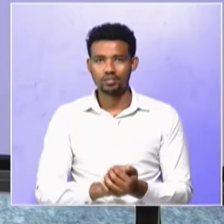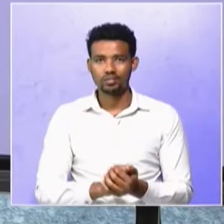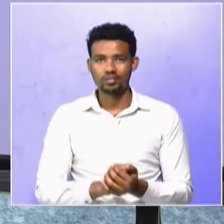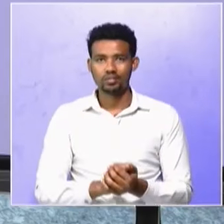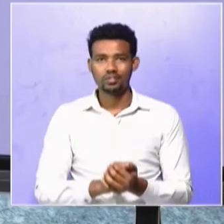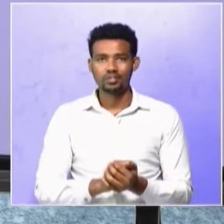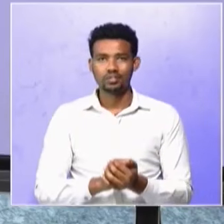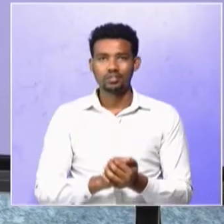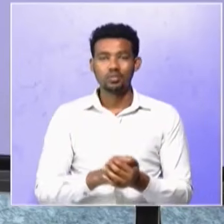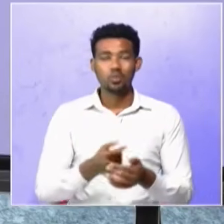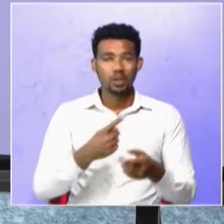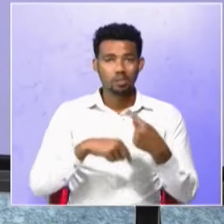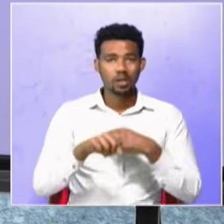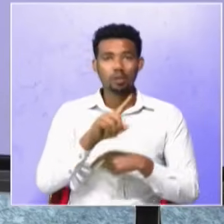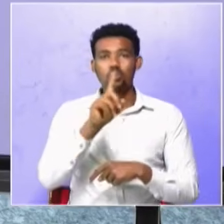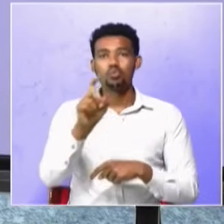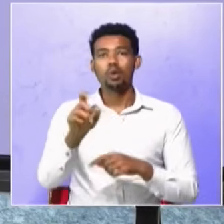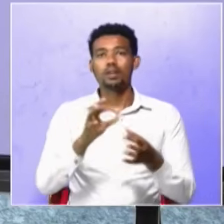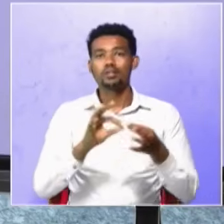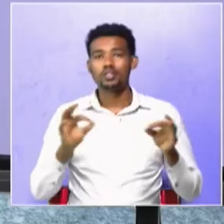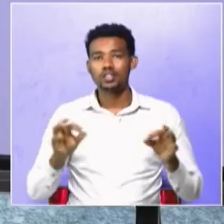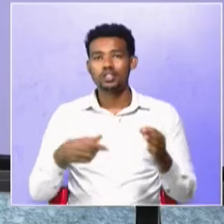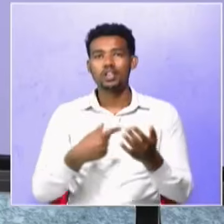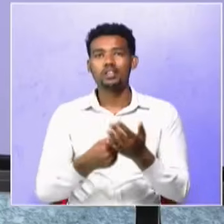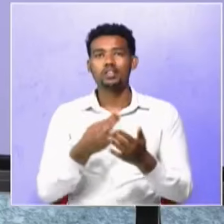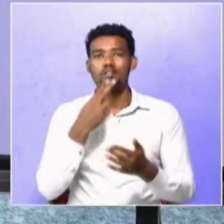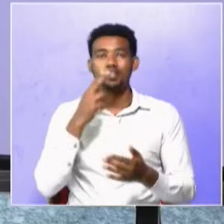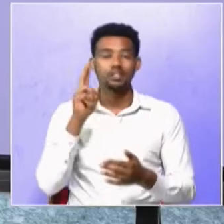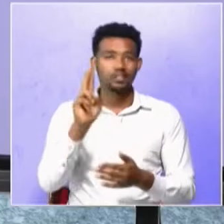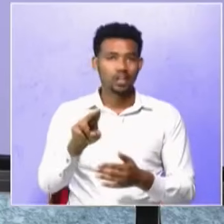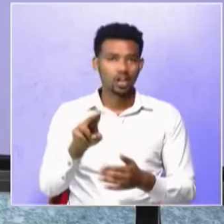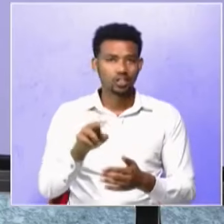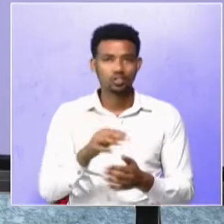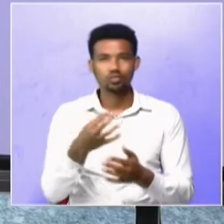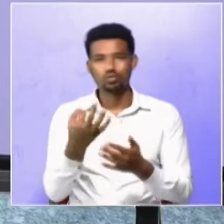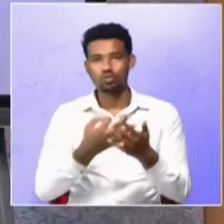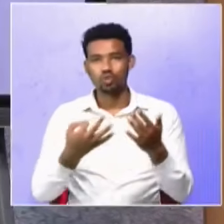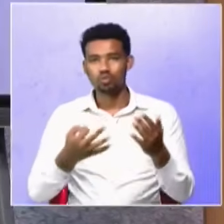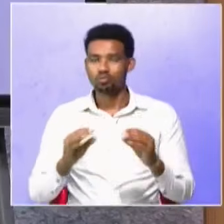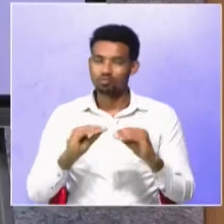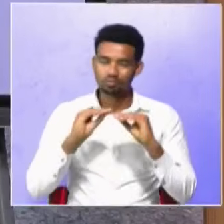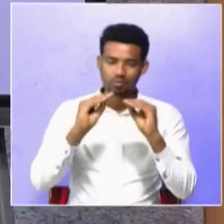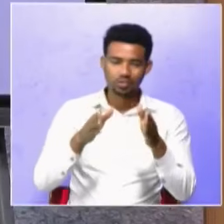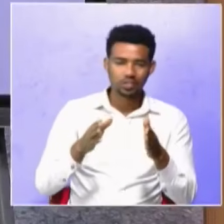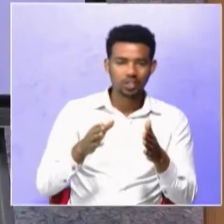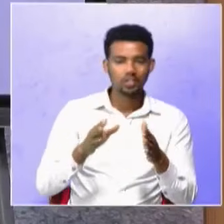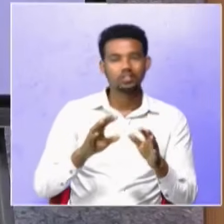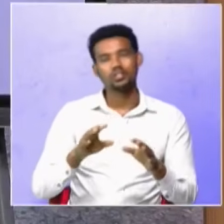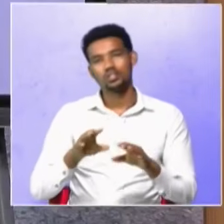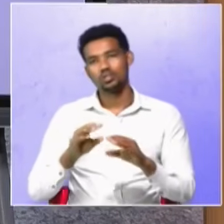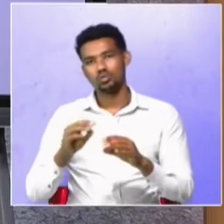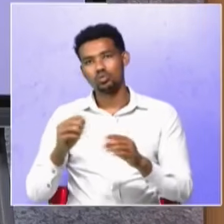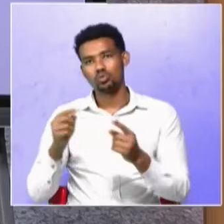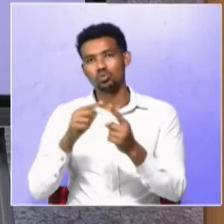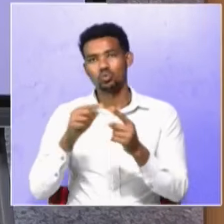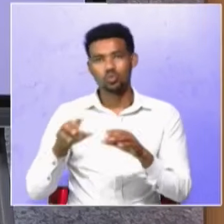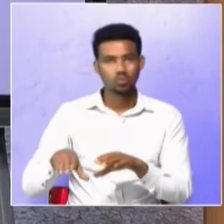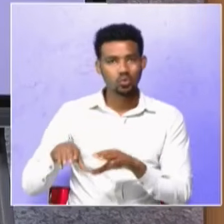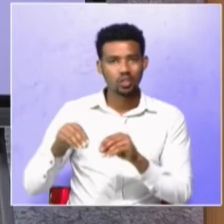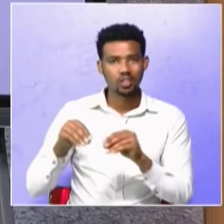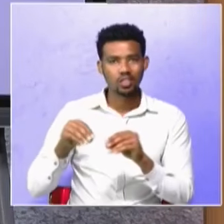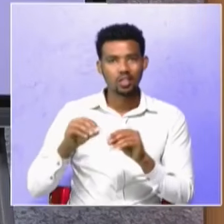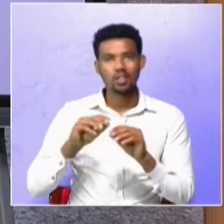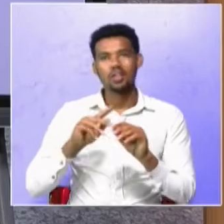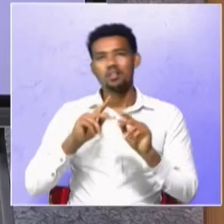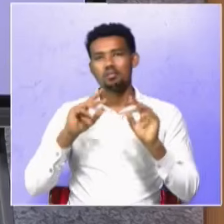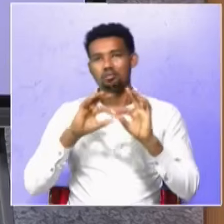to imperative sentences, that gives instruction for teachers for students, parents to students, and whatever. They